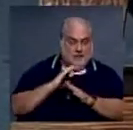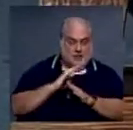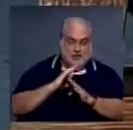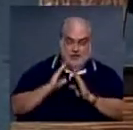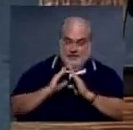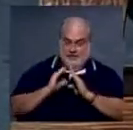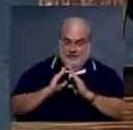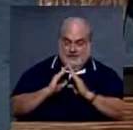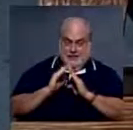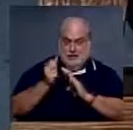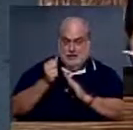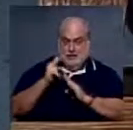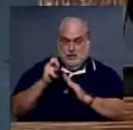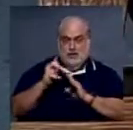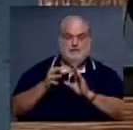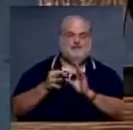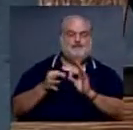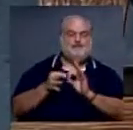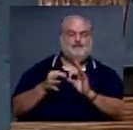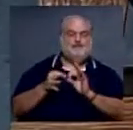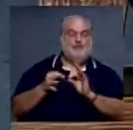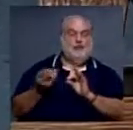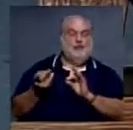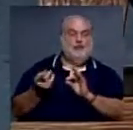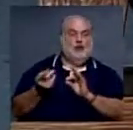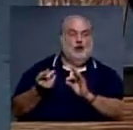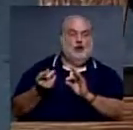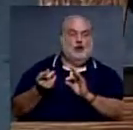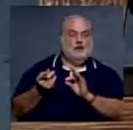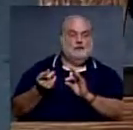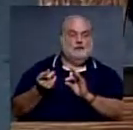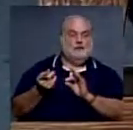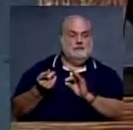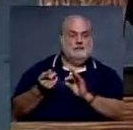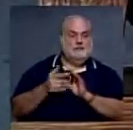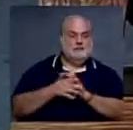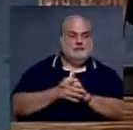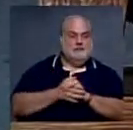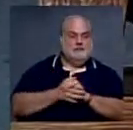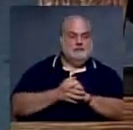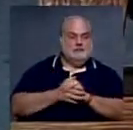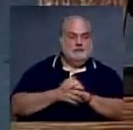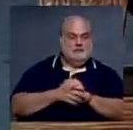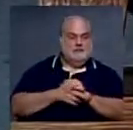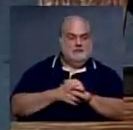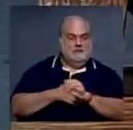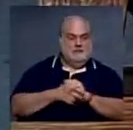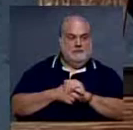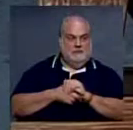she had stated that the dogs would be, let's see if I can find it here. I don't want to misquote.